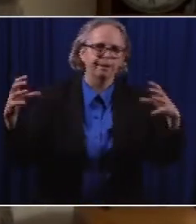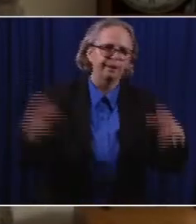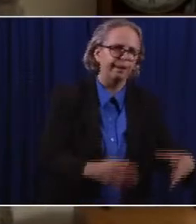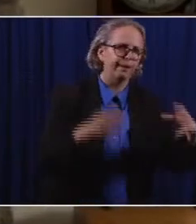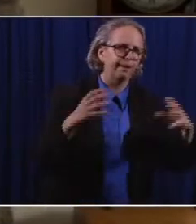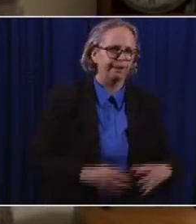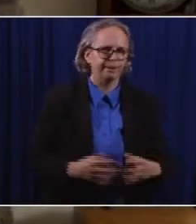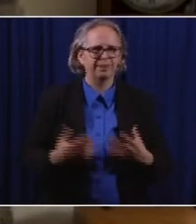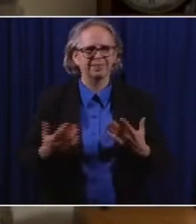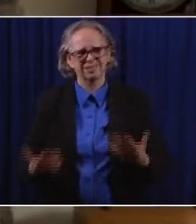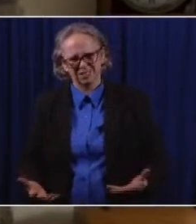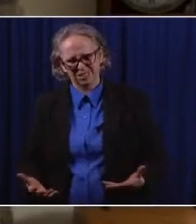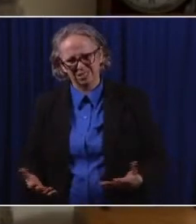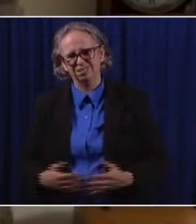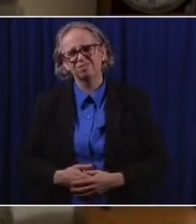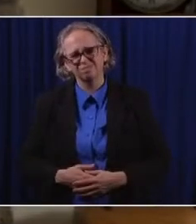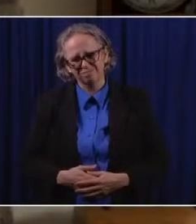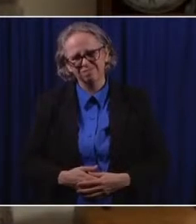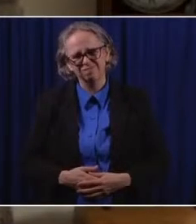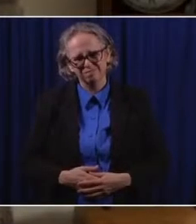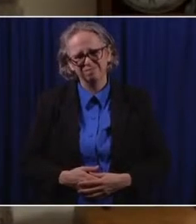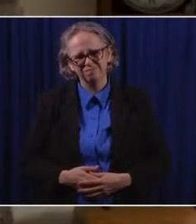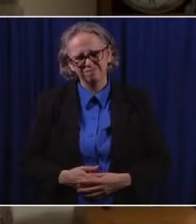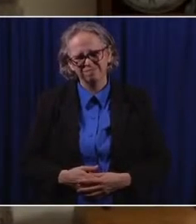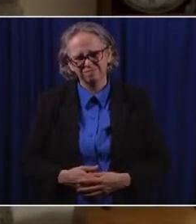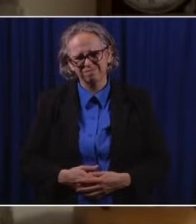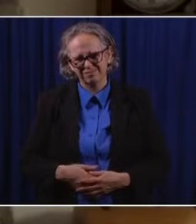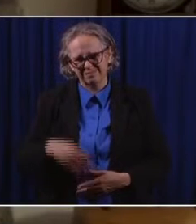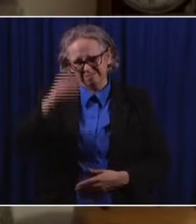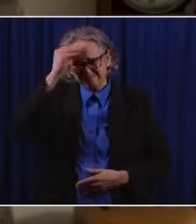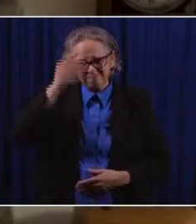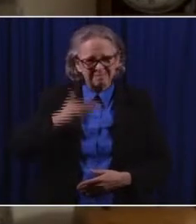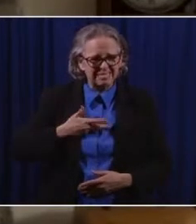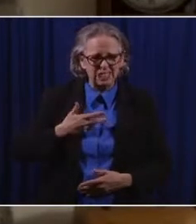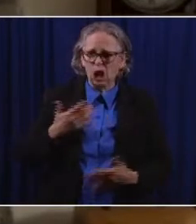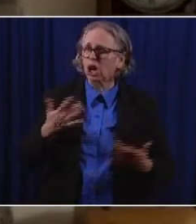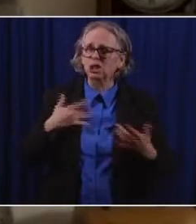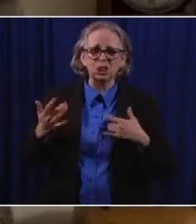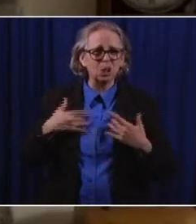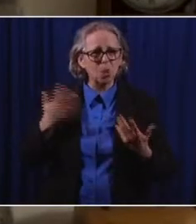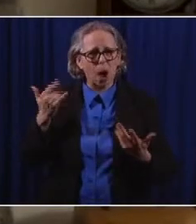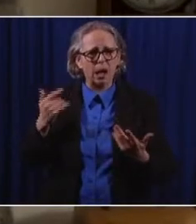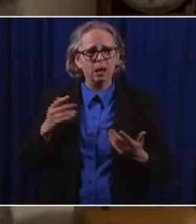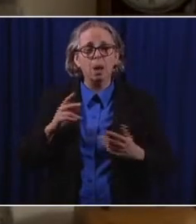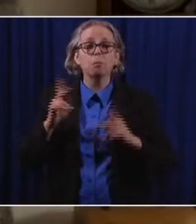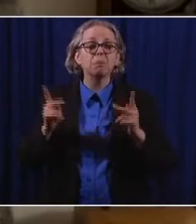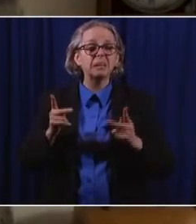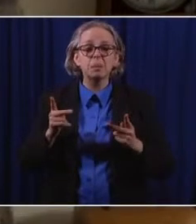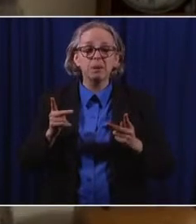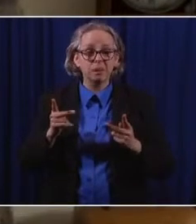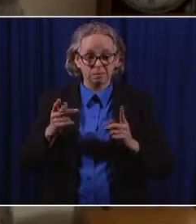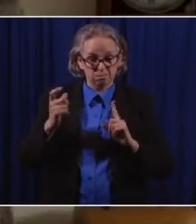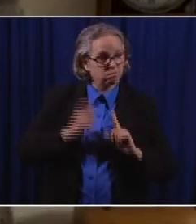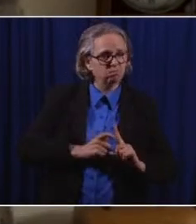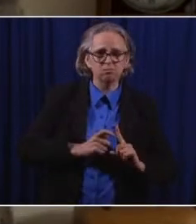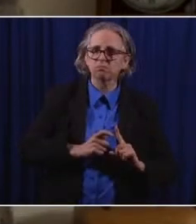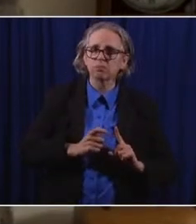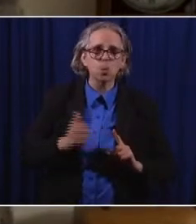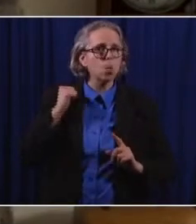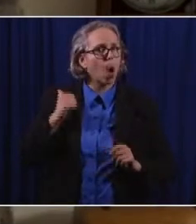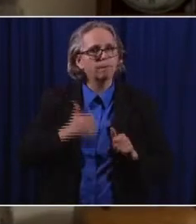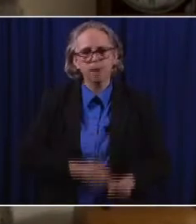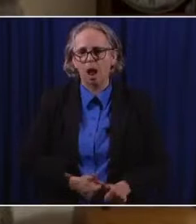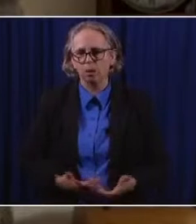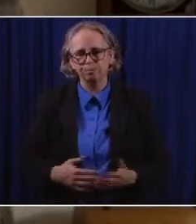having concerns with people following appropriate quarantine and isolation instructions. Pike